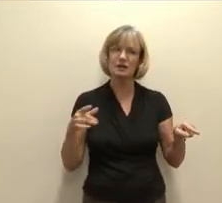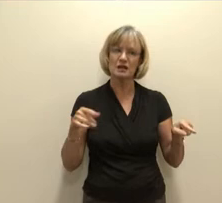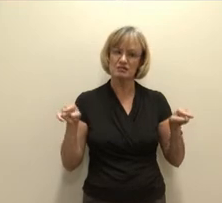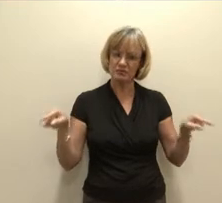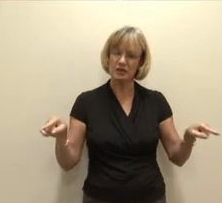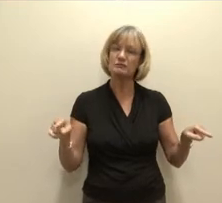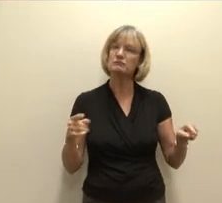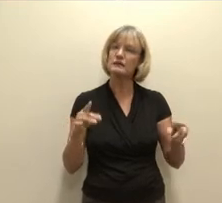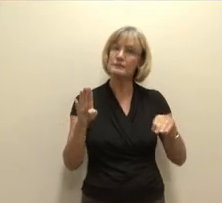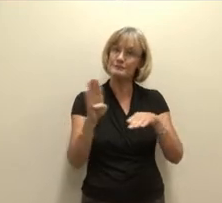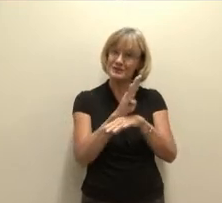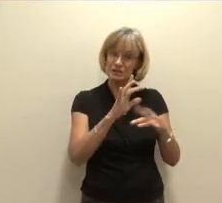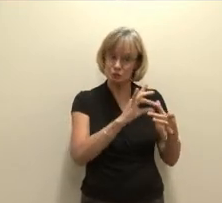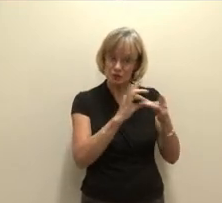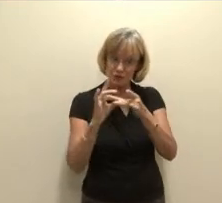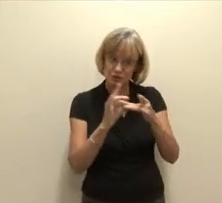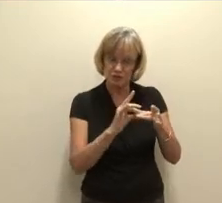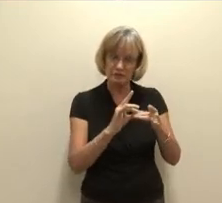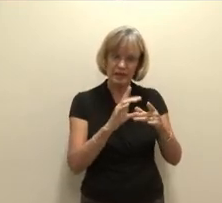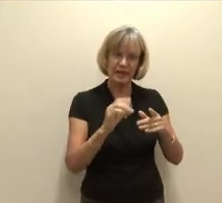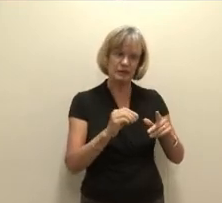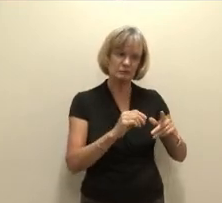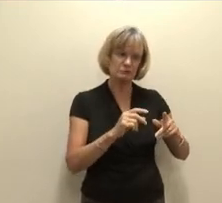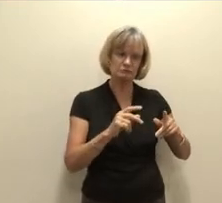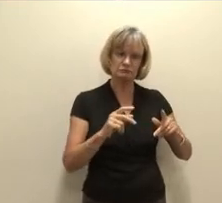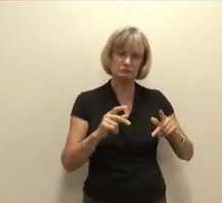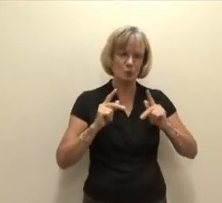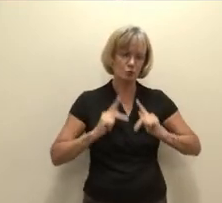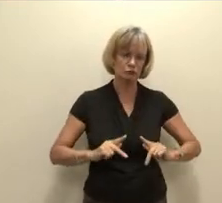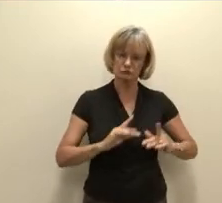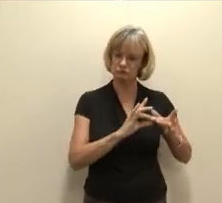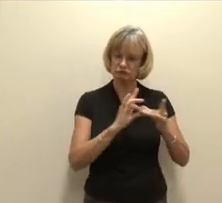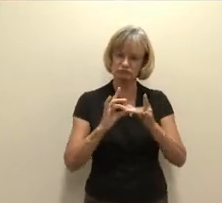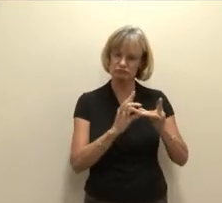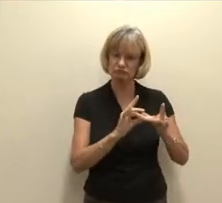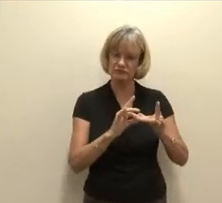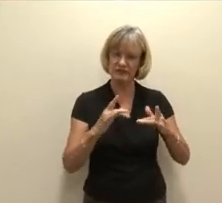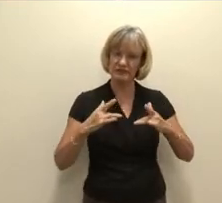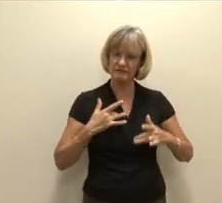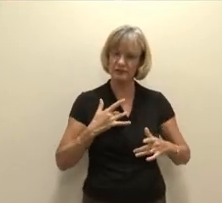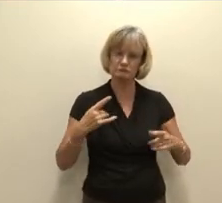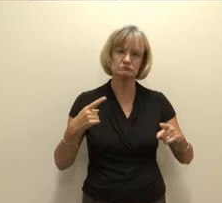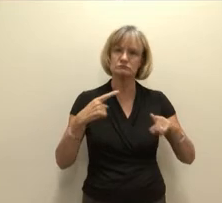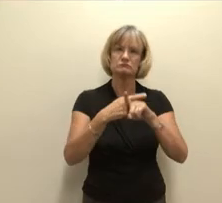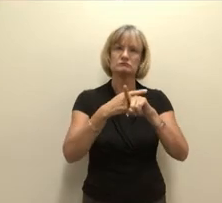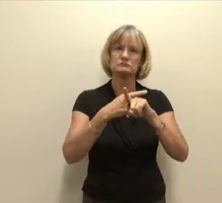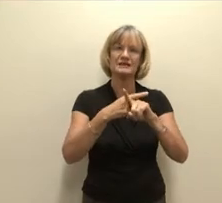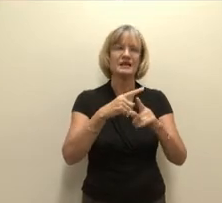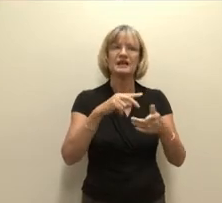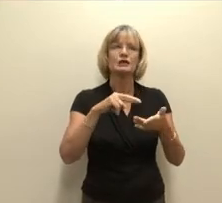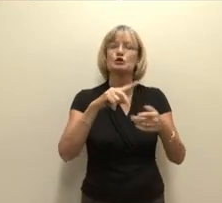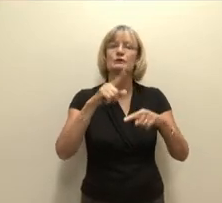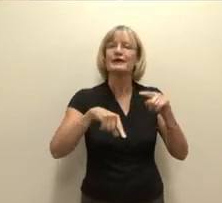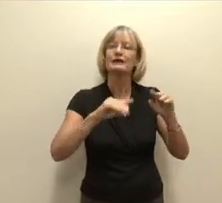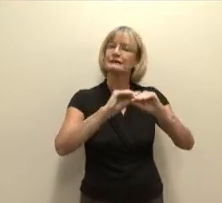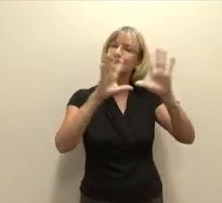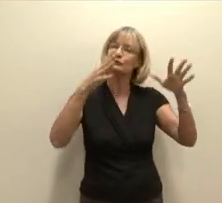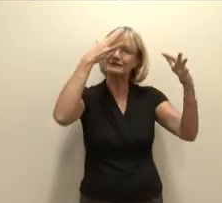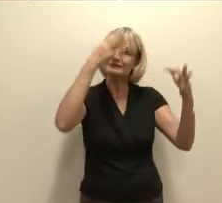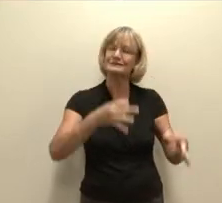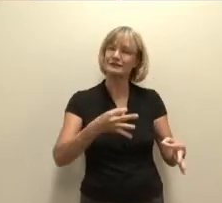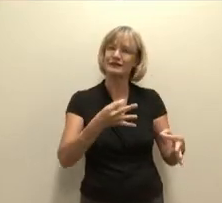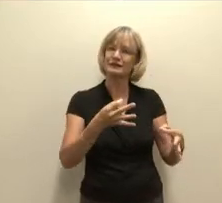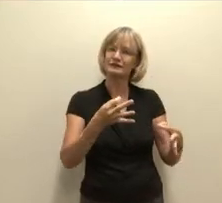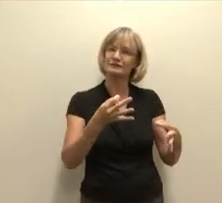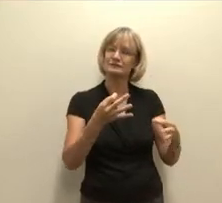and personal relationships that create a conflict of interest and I believe cloud judgment in making